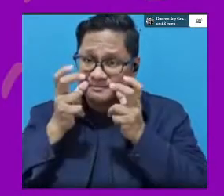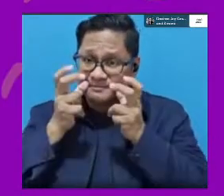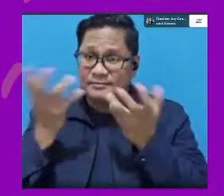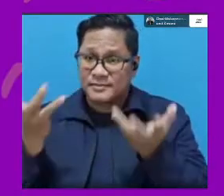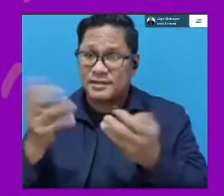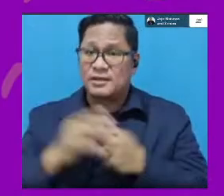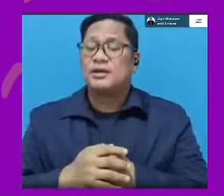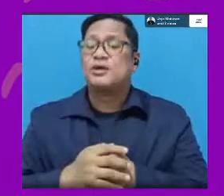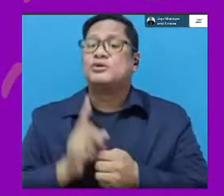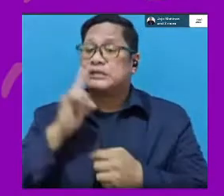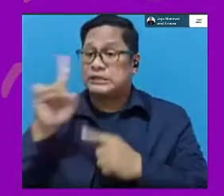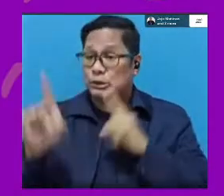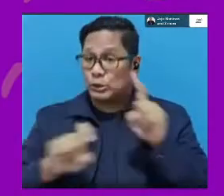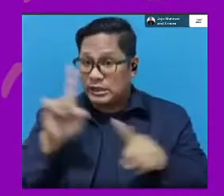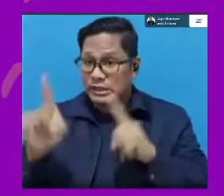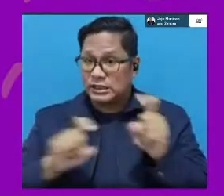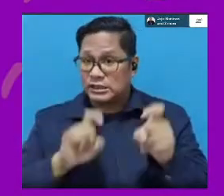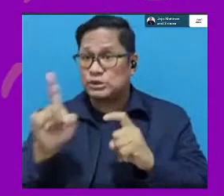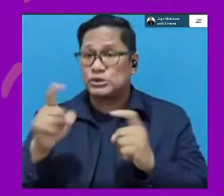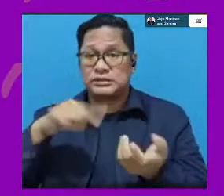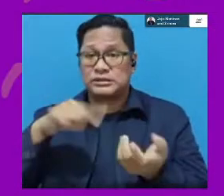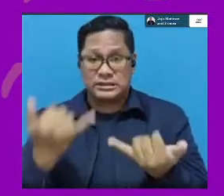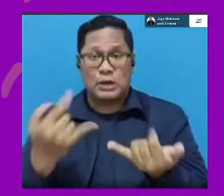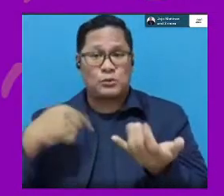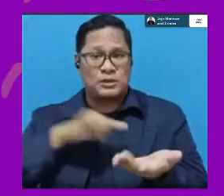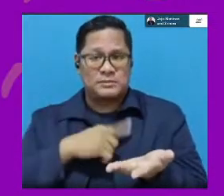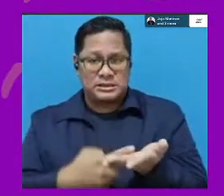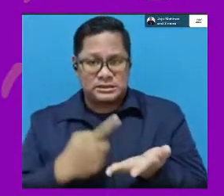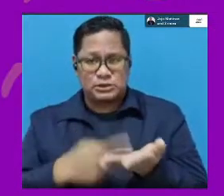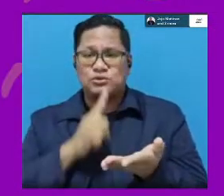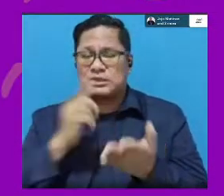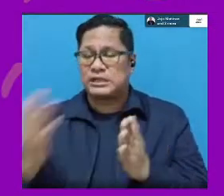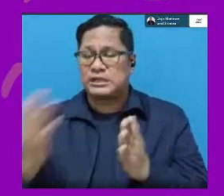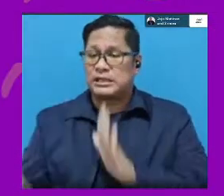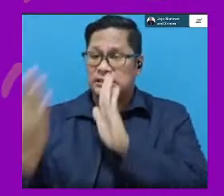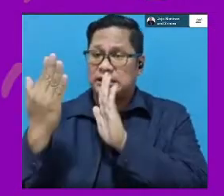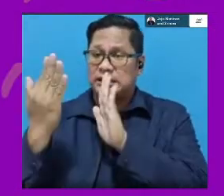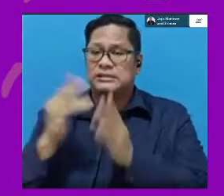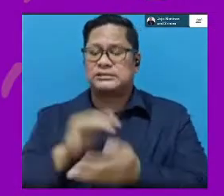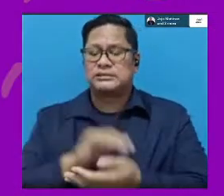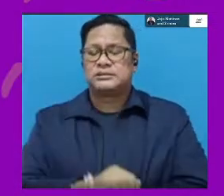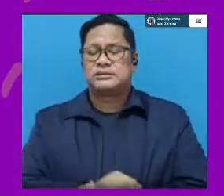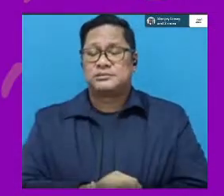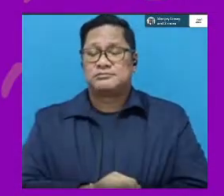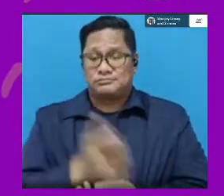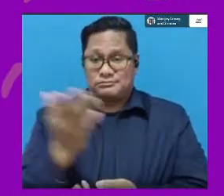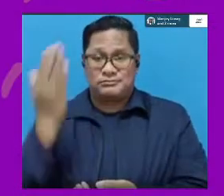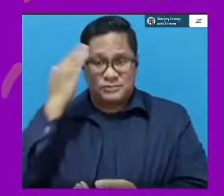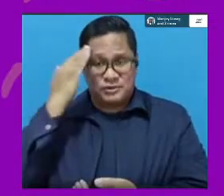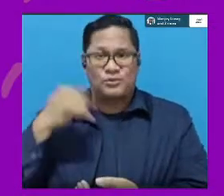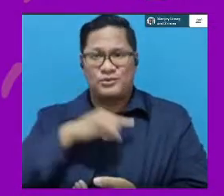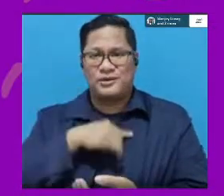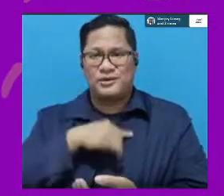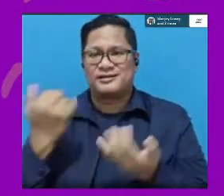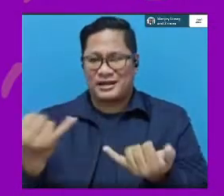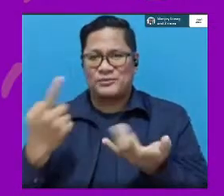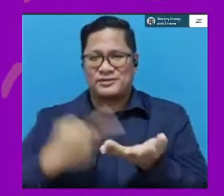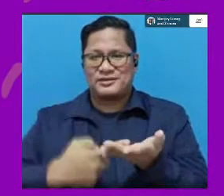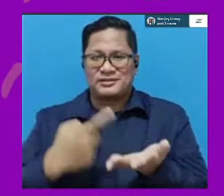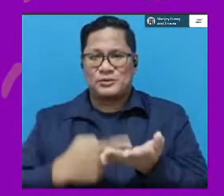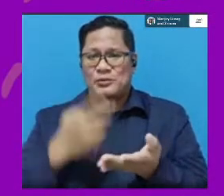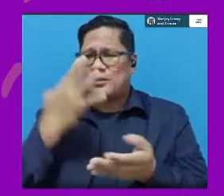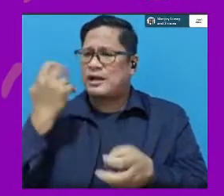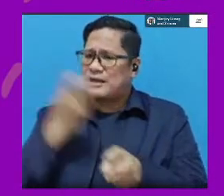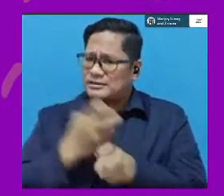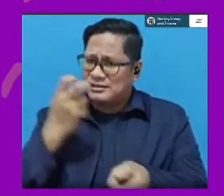these questions that we're tackling now will be addressed further. We're tackling them here because they're hard. They're